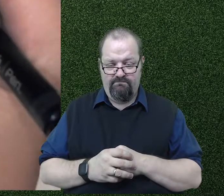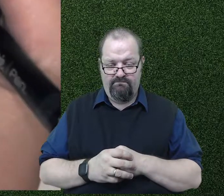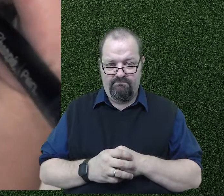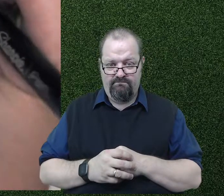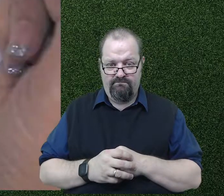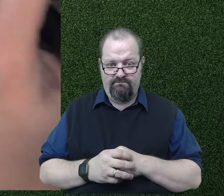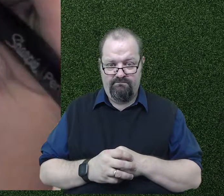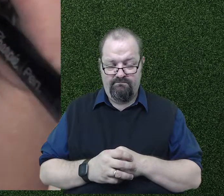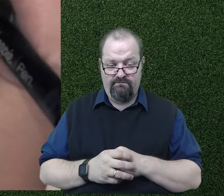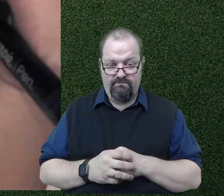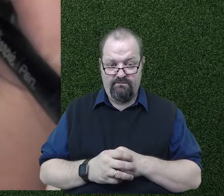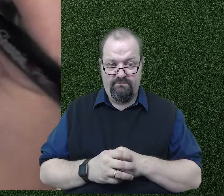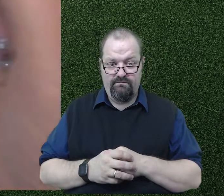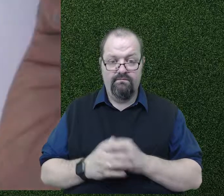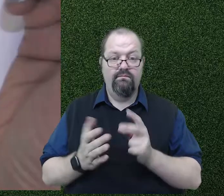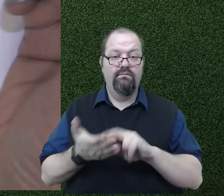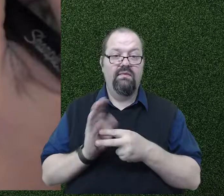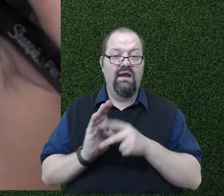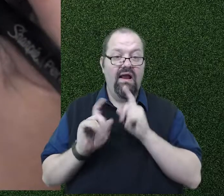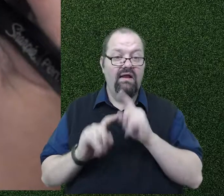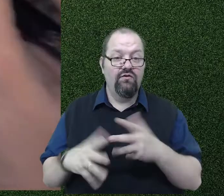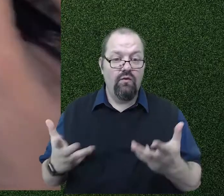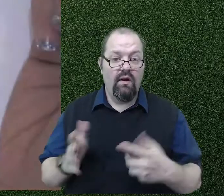So that's -6